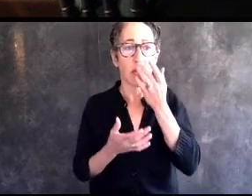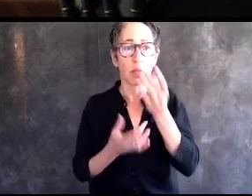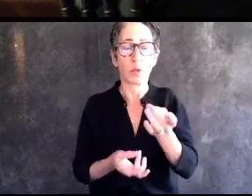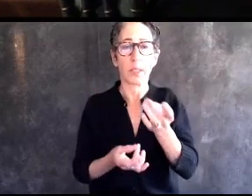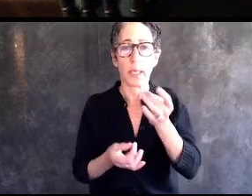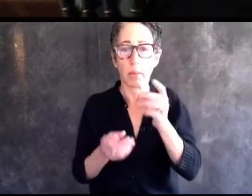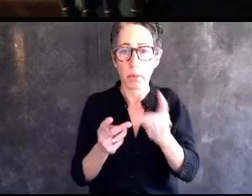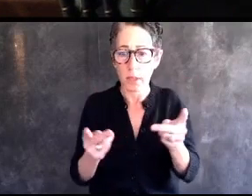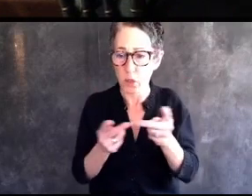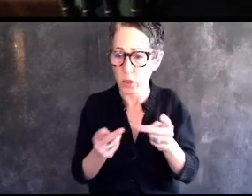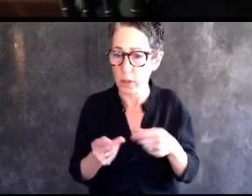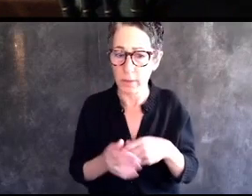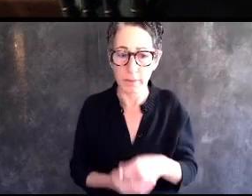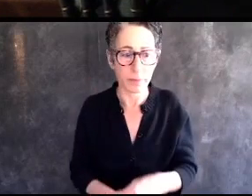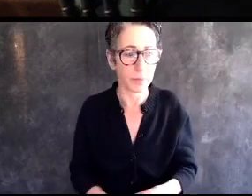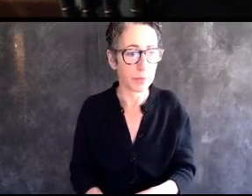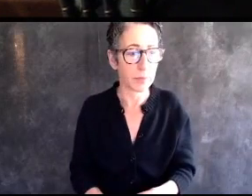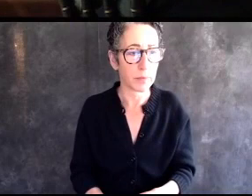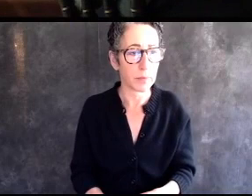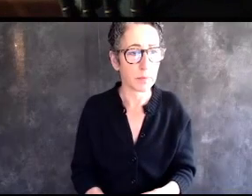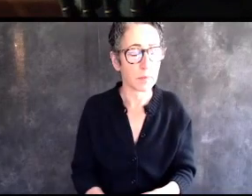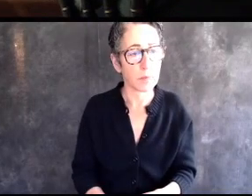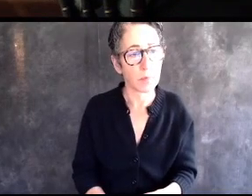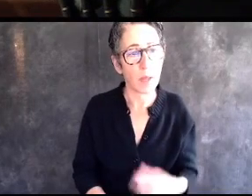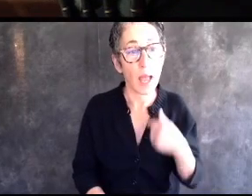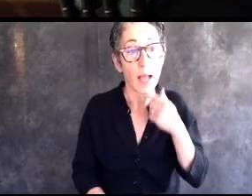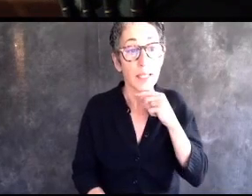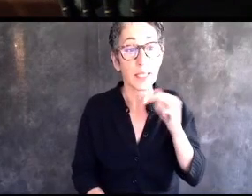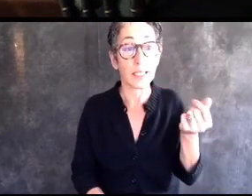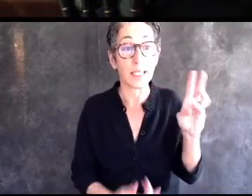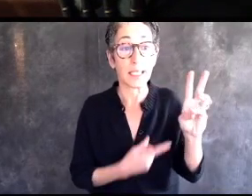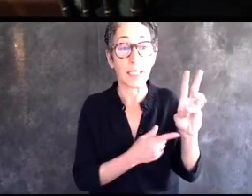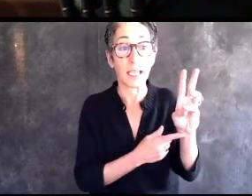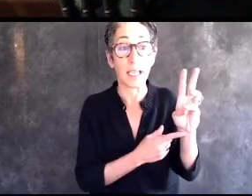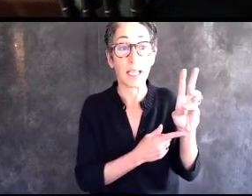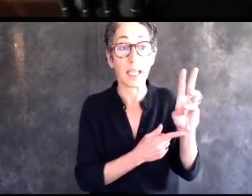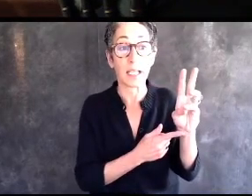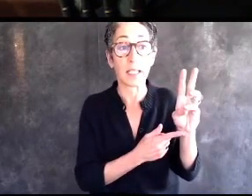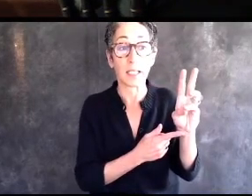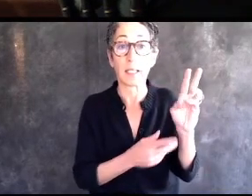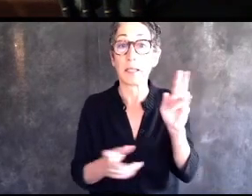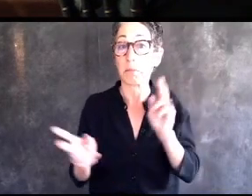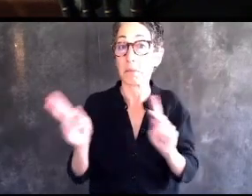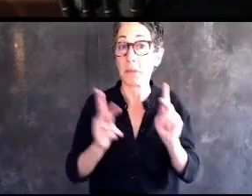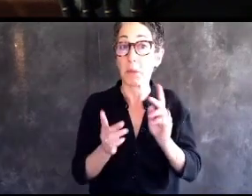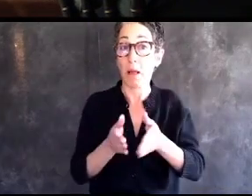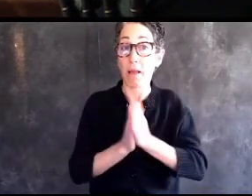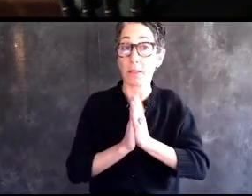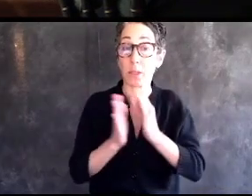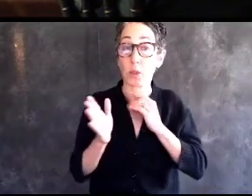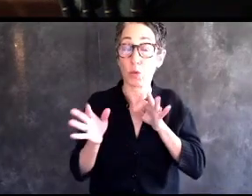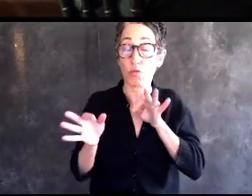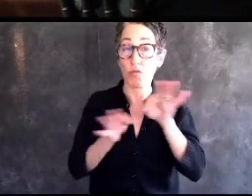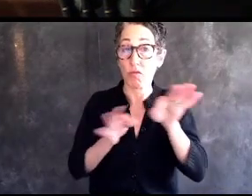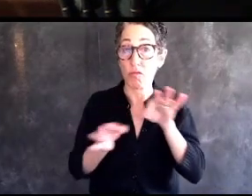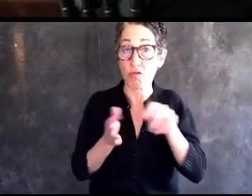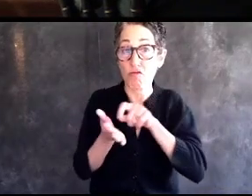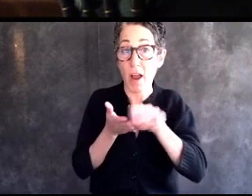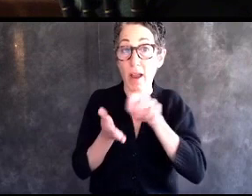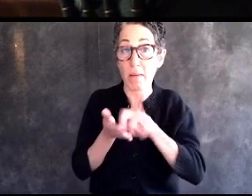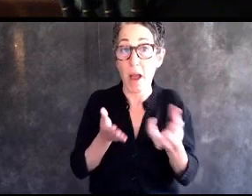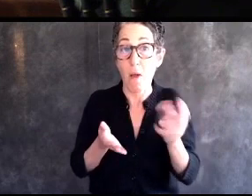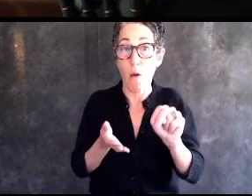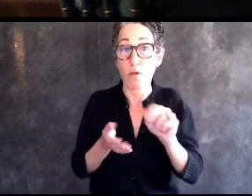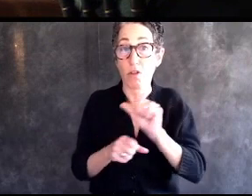in Taiwan. So in 2016, I was asked to write my own job description, which I will recite here. It's very short. It goes like